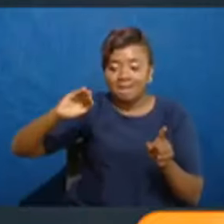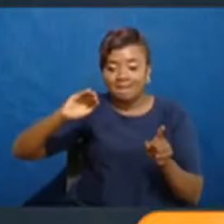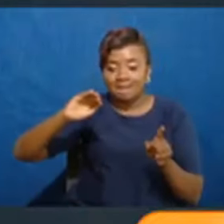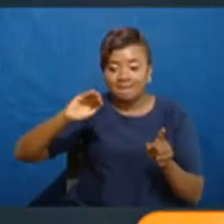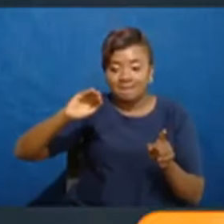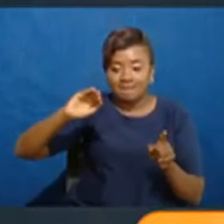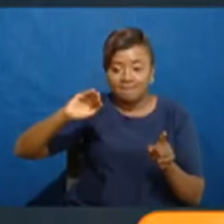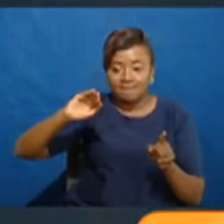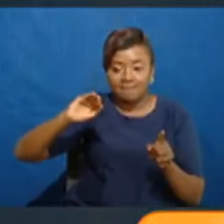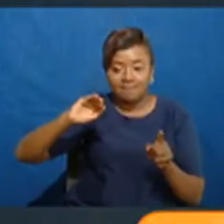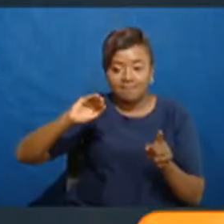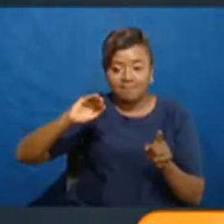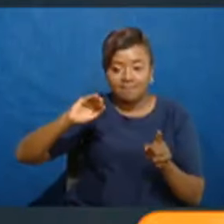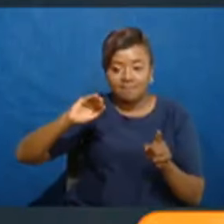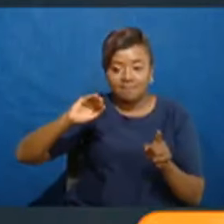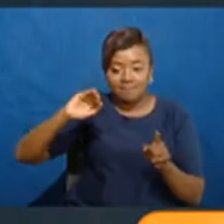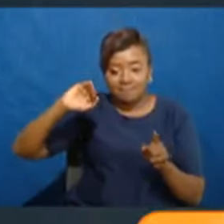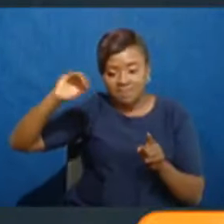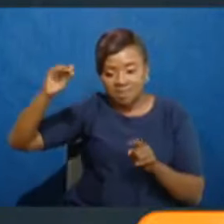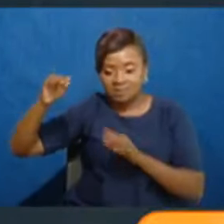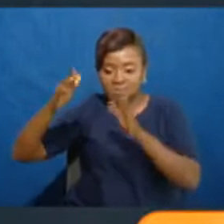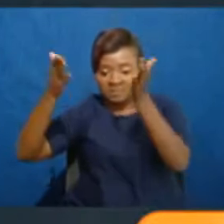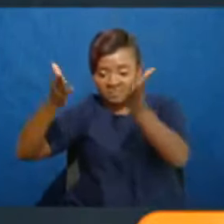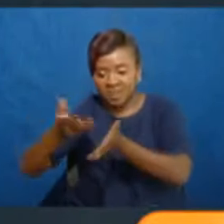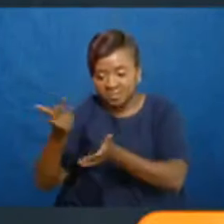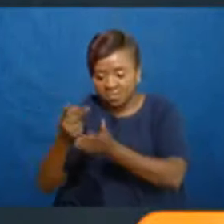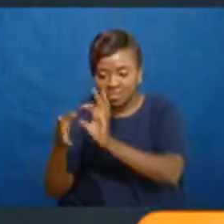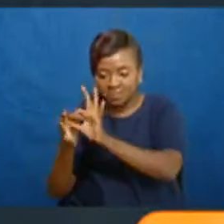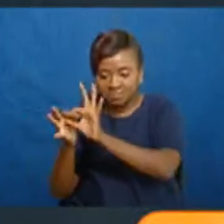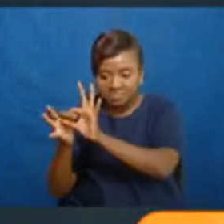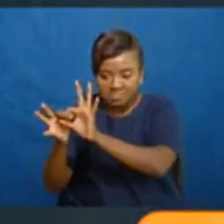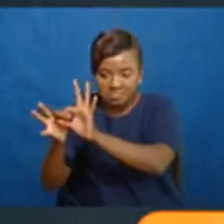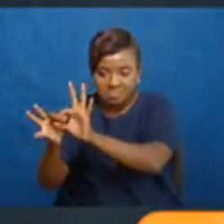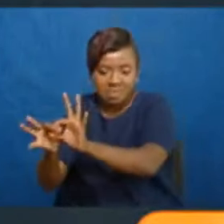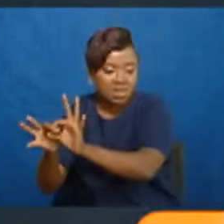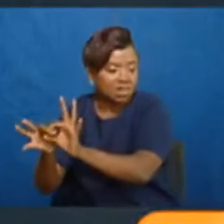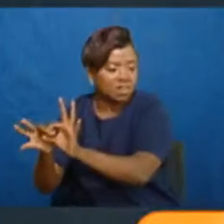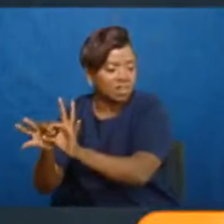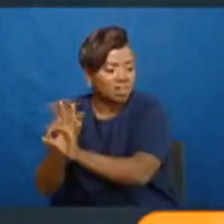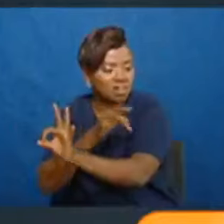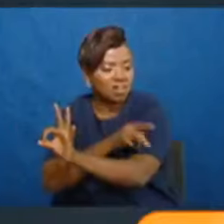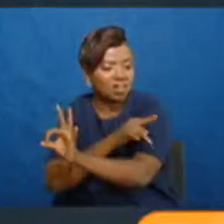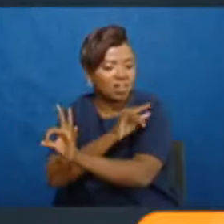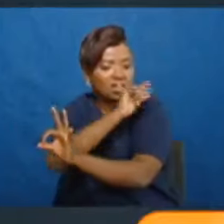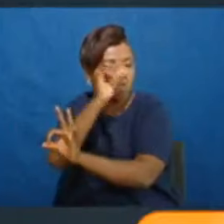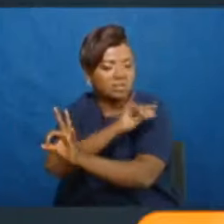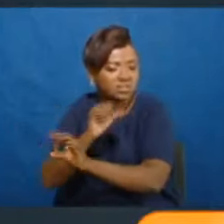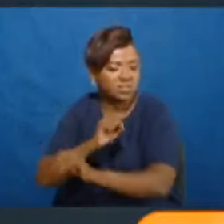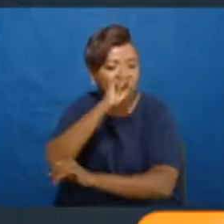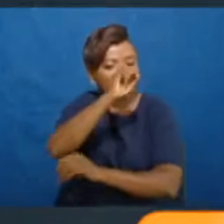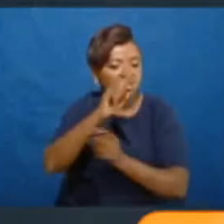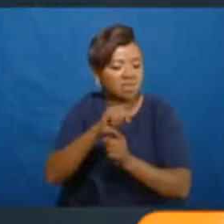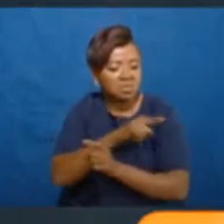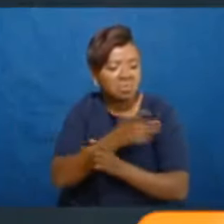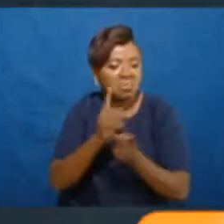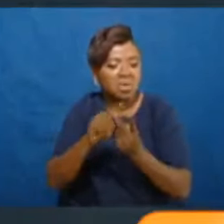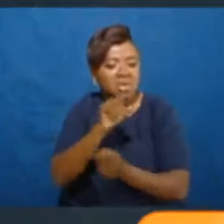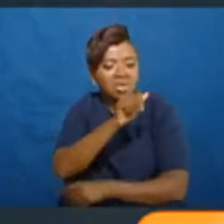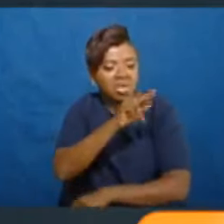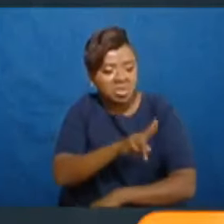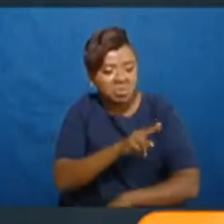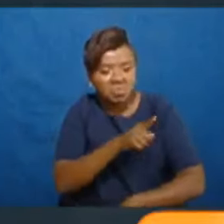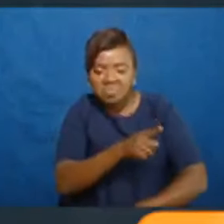and the valley had been coexisting until this talk of AU